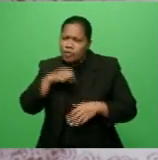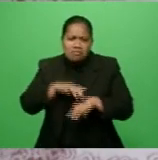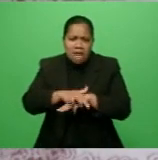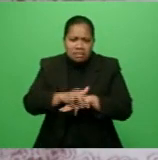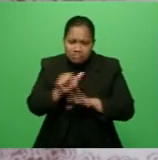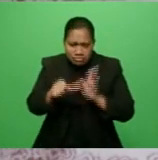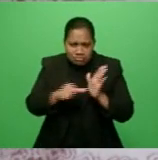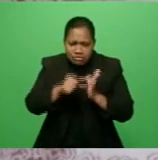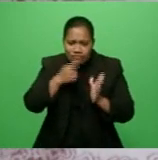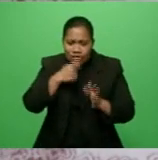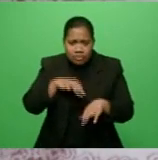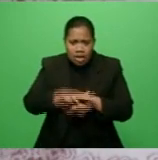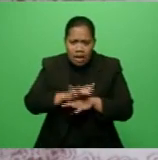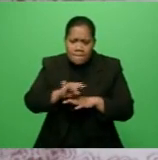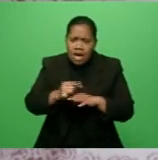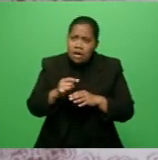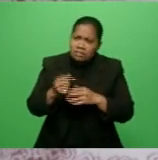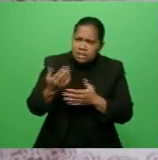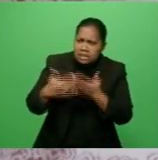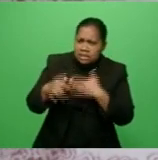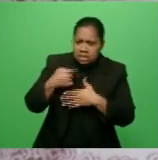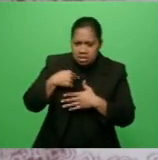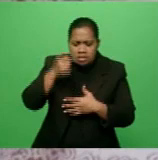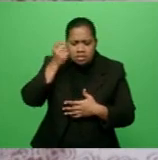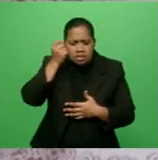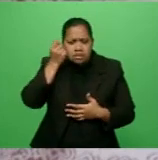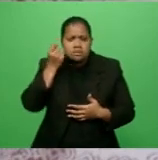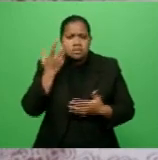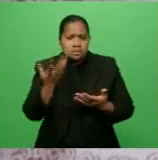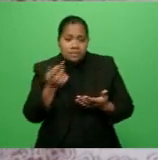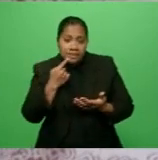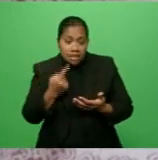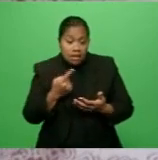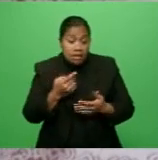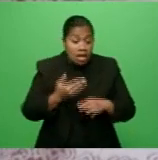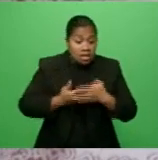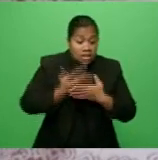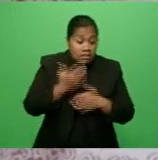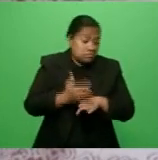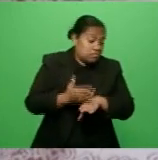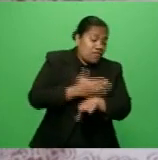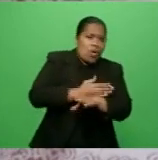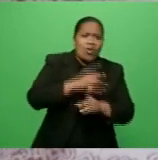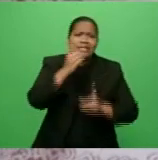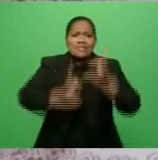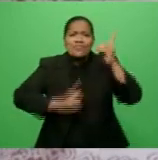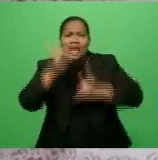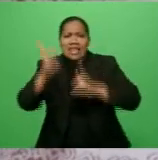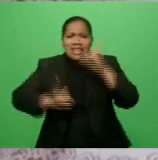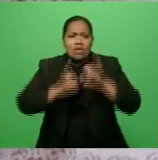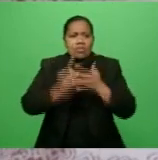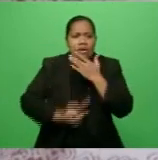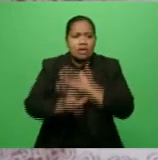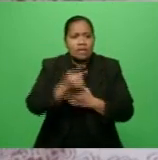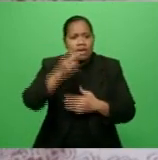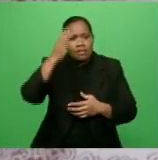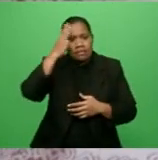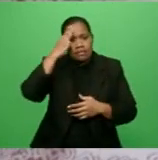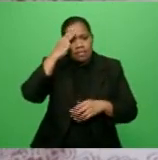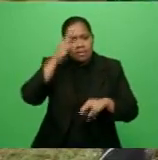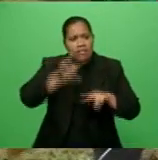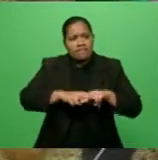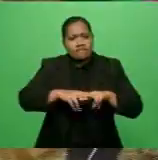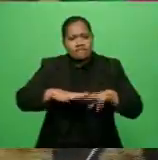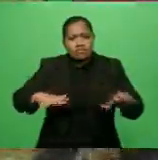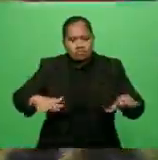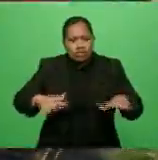According to what I was told, that it was Diwali, a day before Diwali, the Diwali day, my mom's funeral was inside the